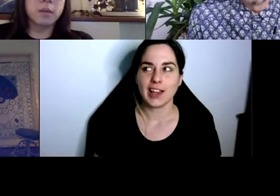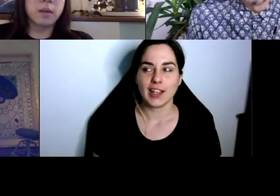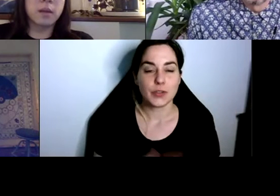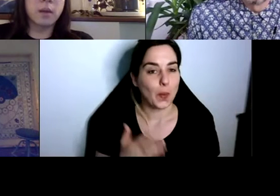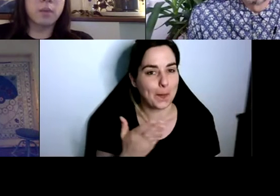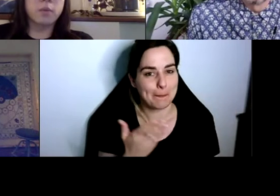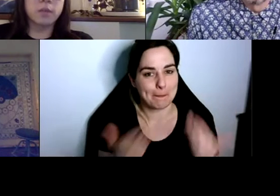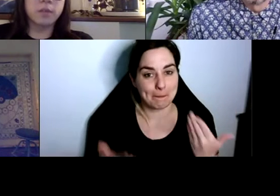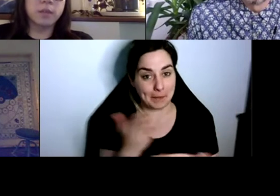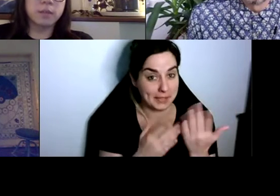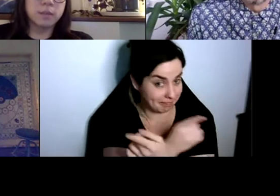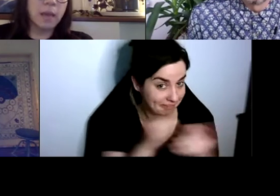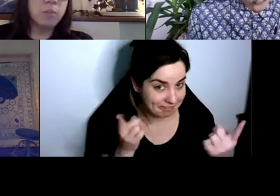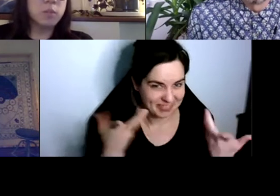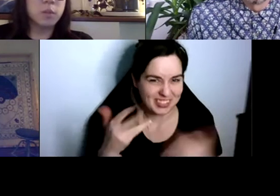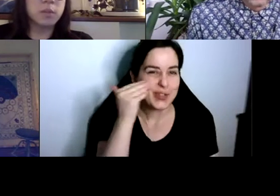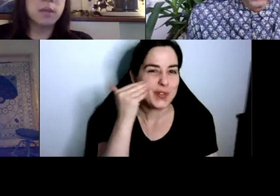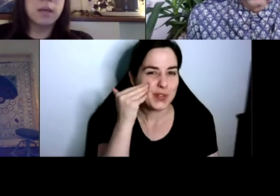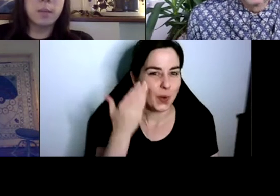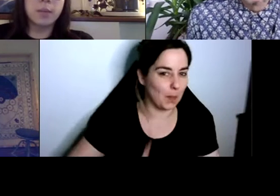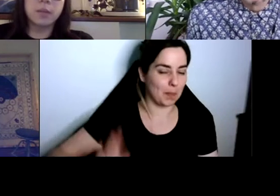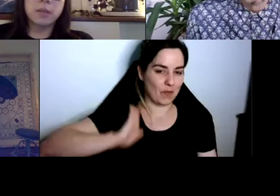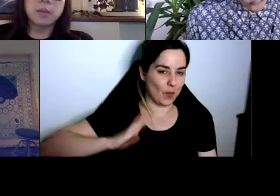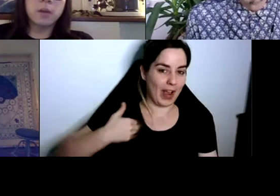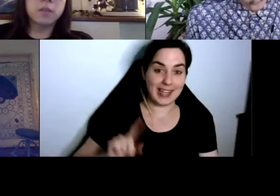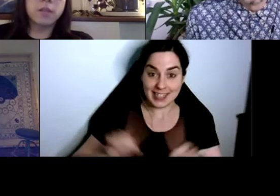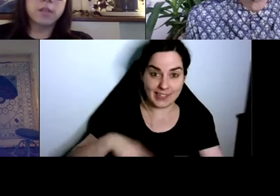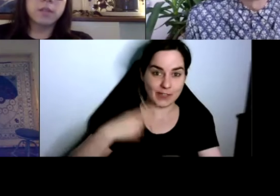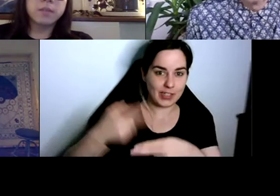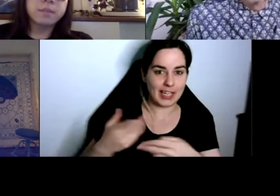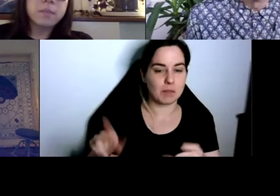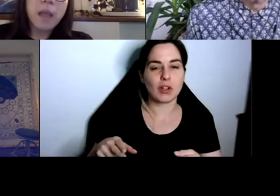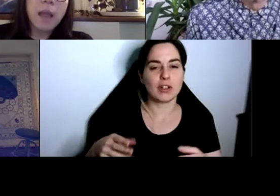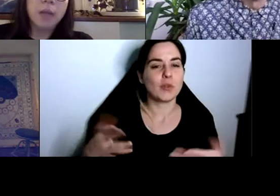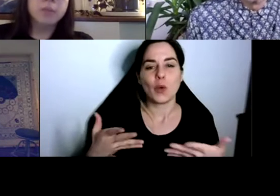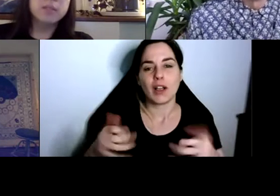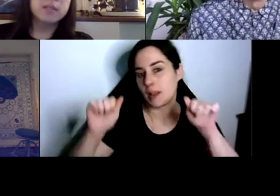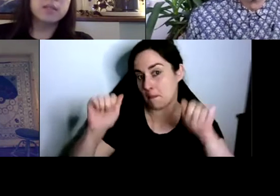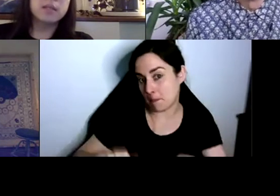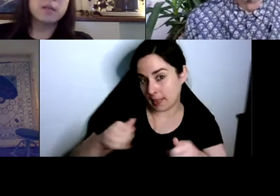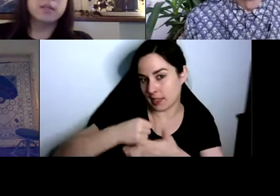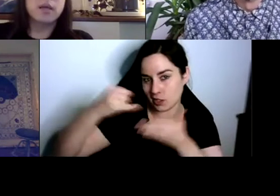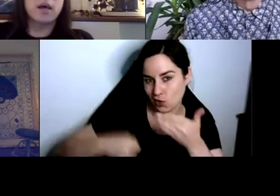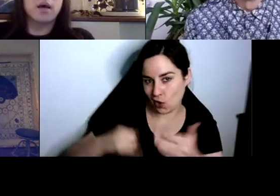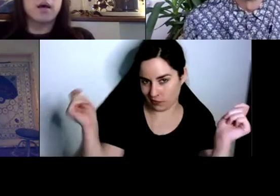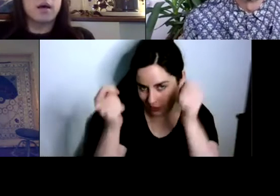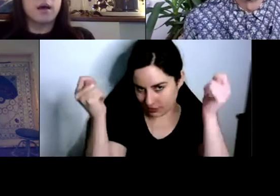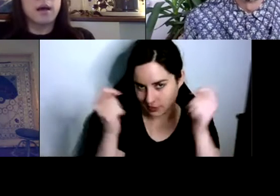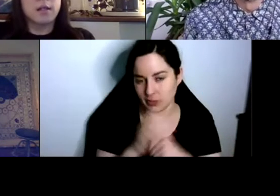familiar with our previous name, which was Abilities Arts Festival. And it